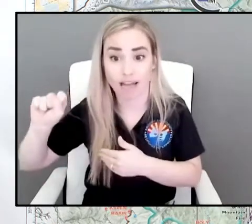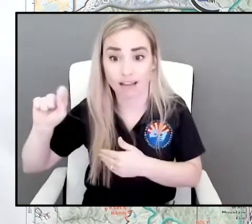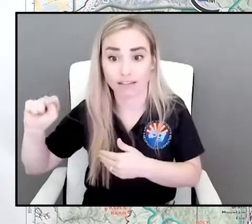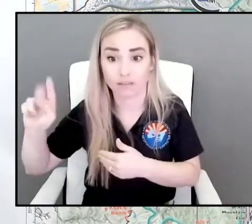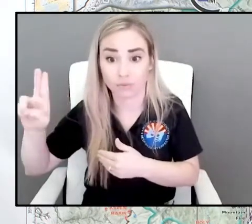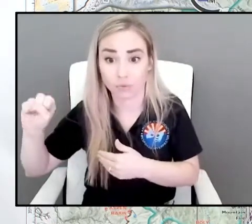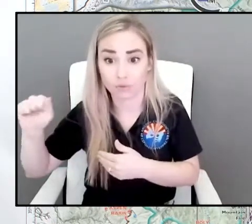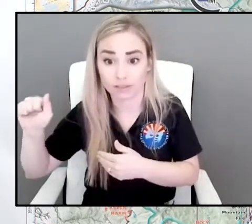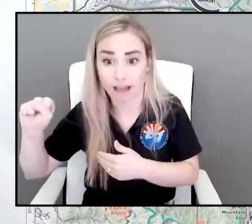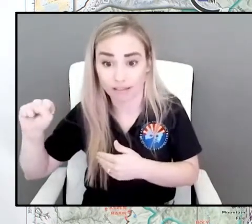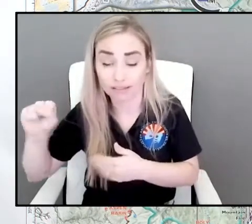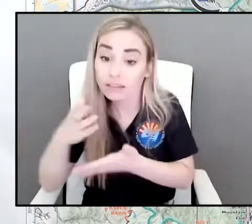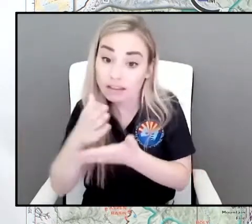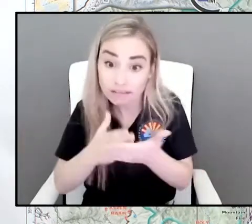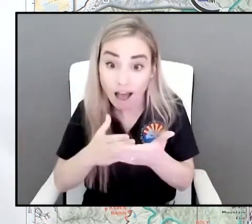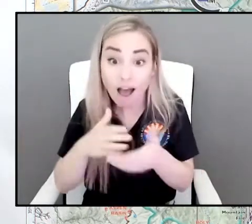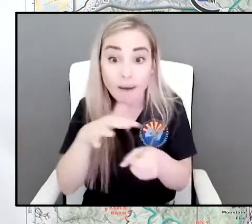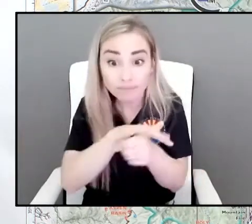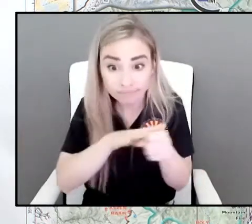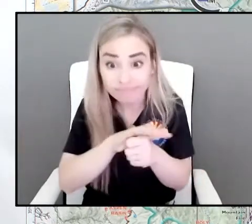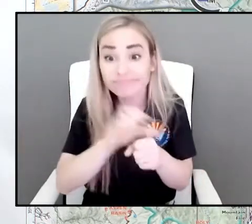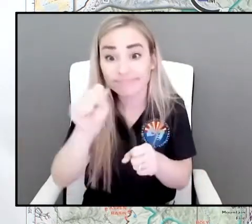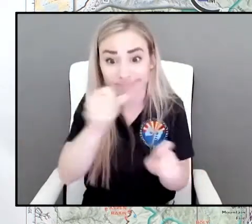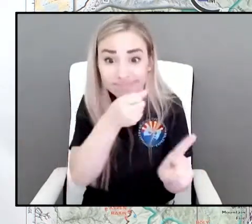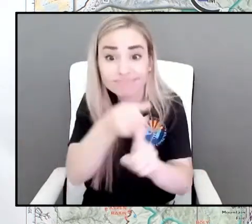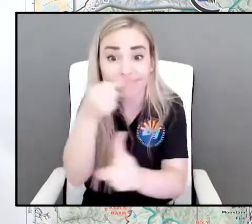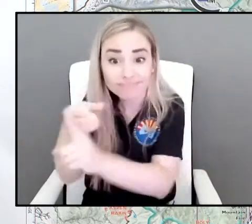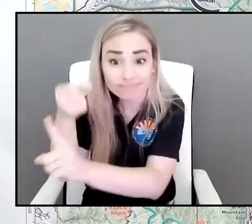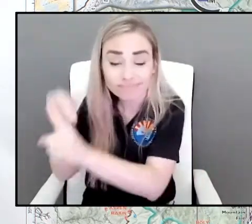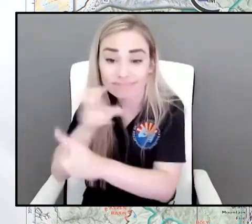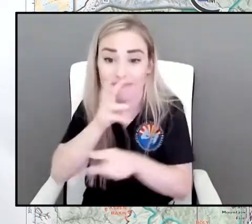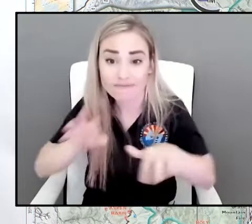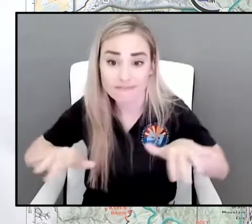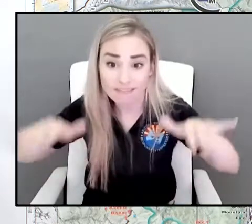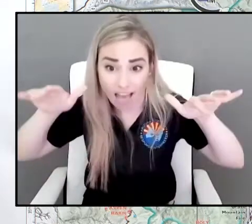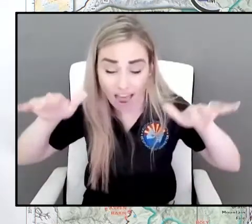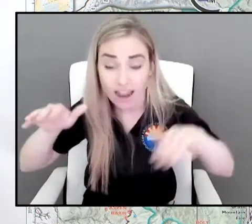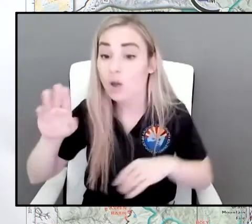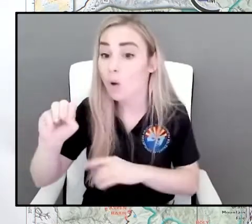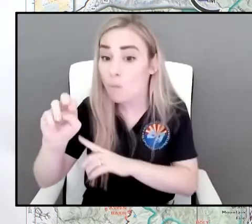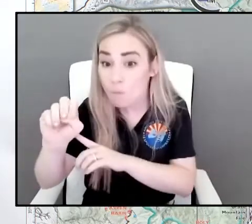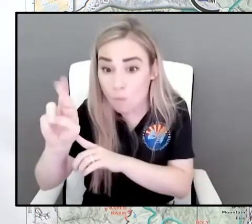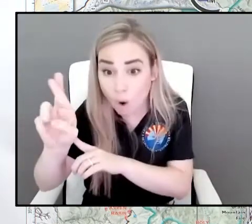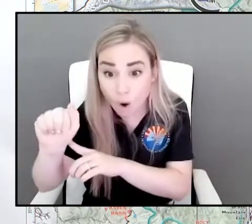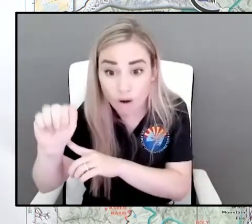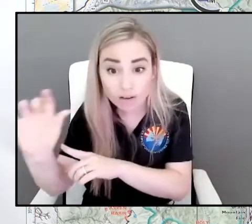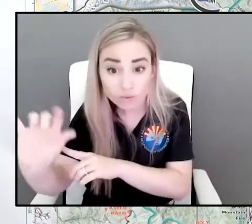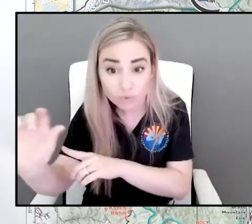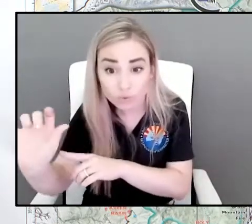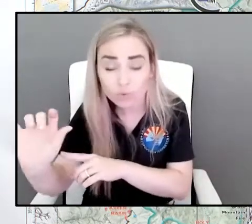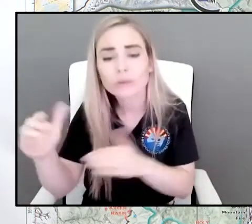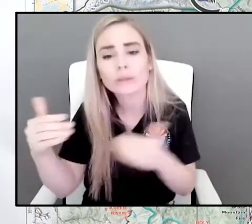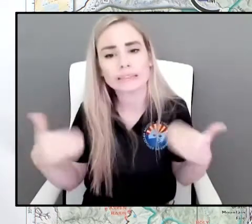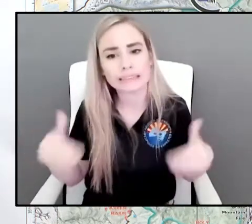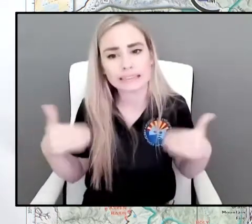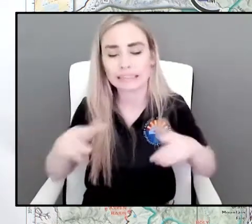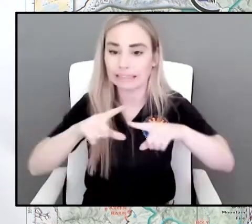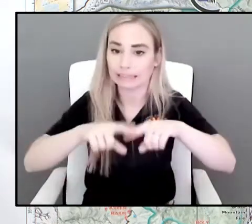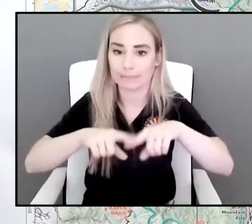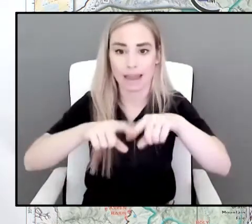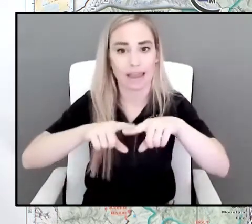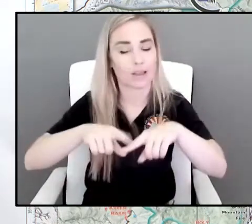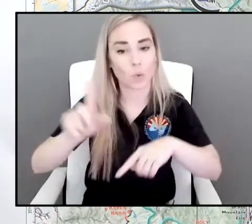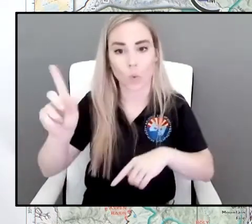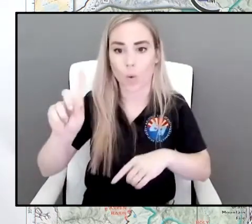that are experiencing post-fire flooding in Mora County as well. It really depends on where does that storm